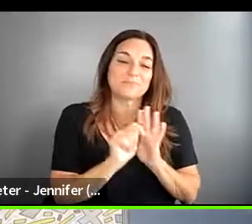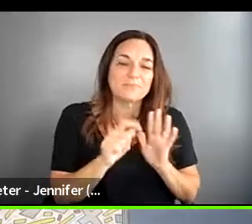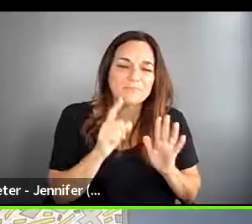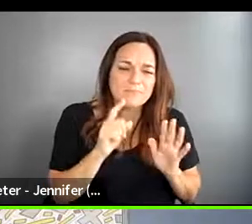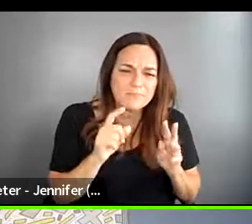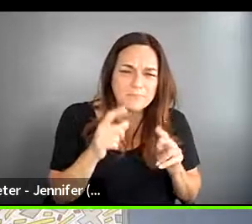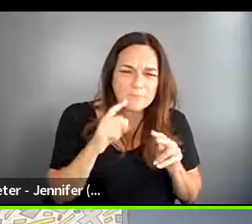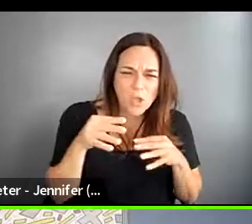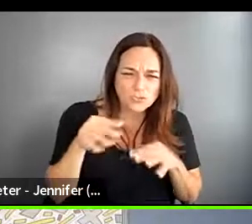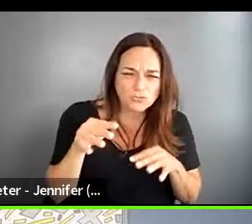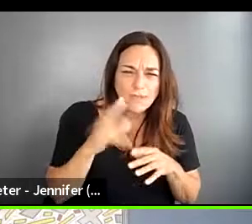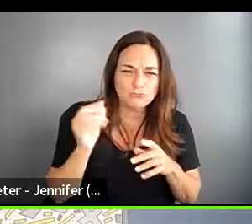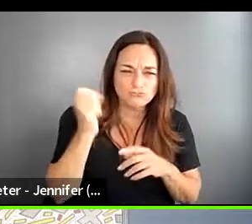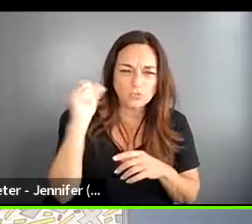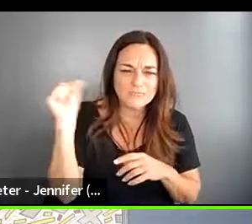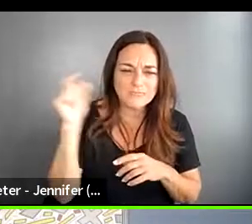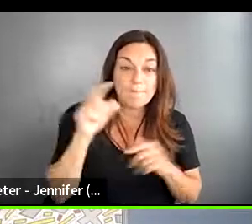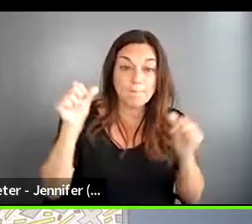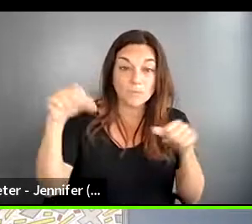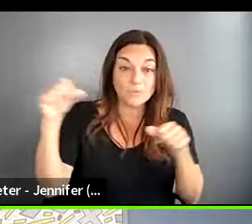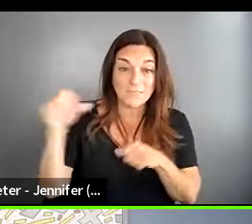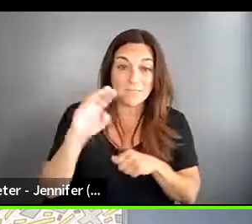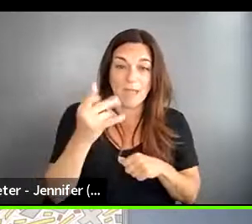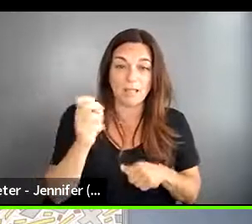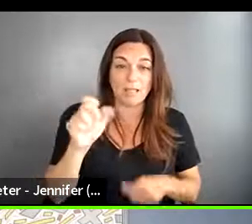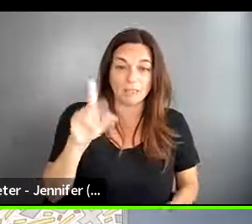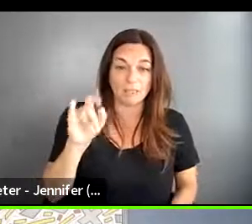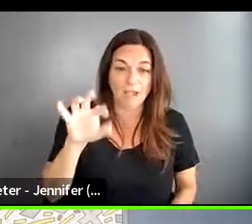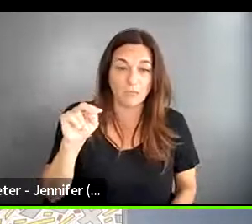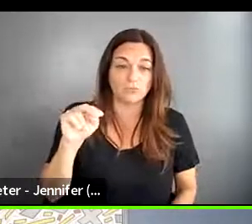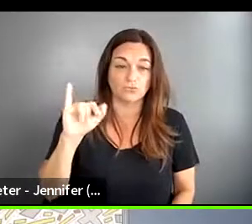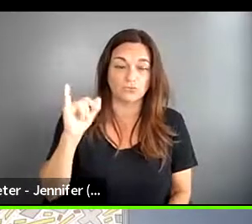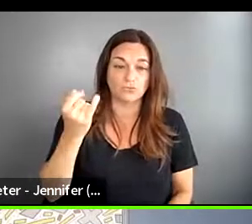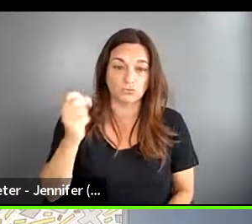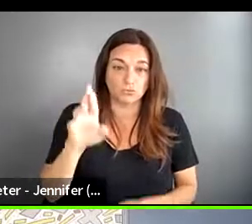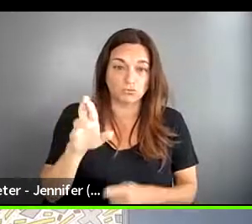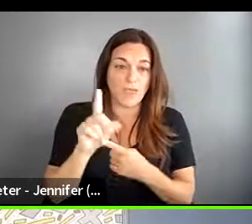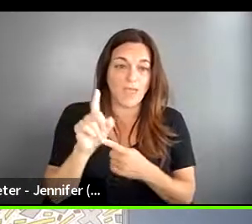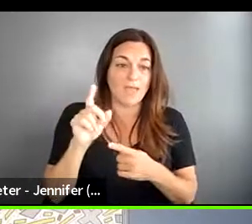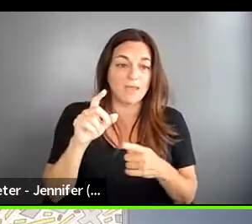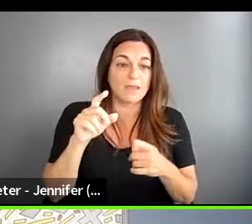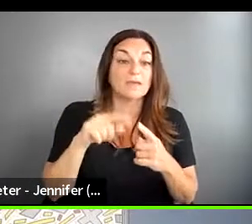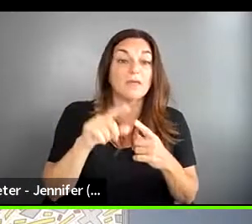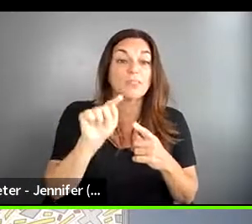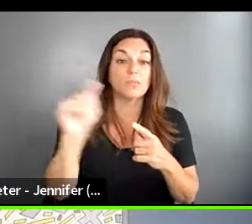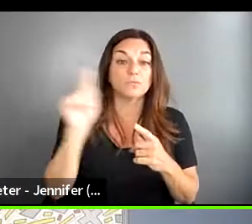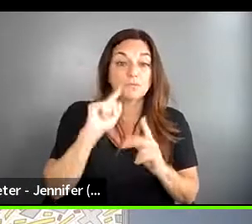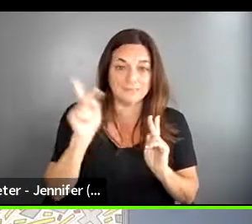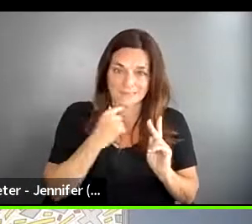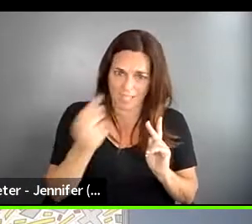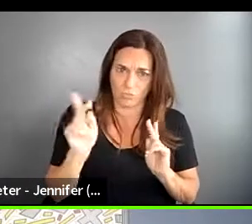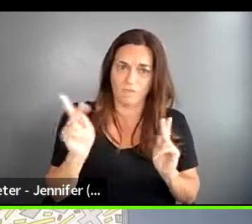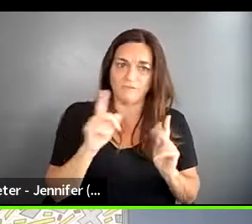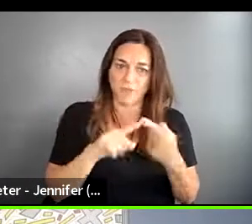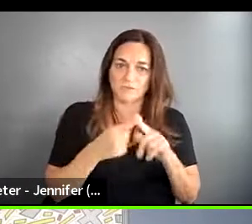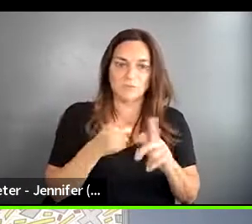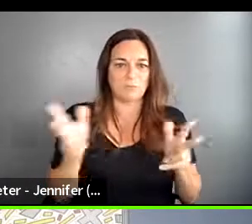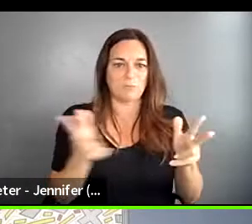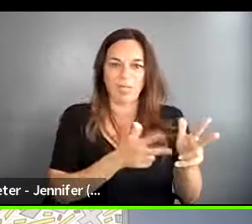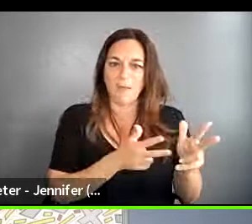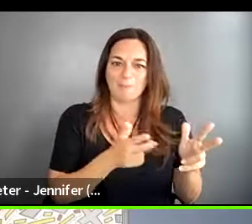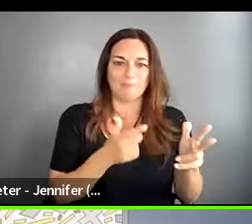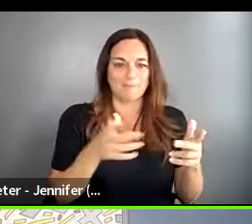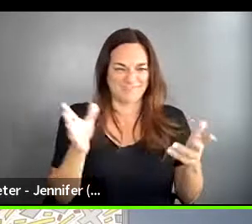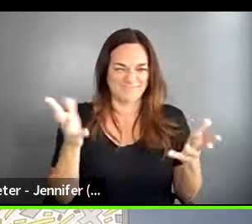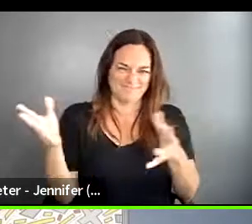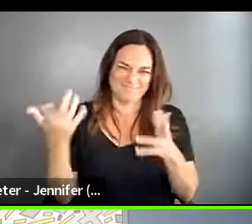and protesting and posting about the Michael Brown Jr.'s and Asiana Jeffersons of the world, tell your friends to pull up. Claudine, you're a perfect example of creating